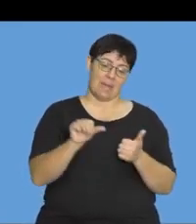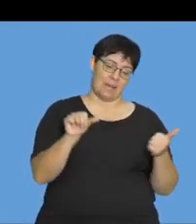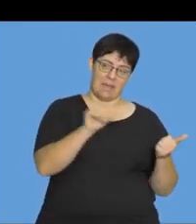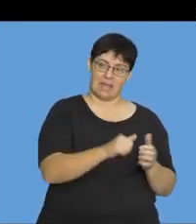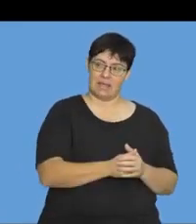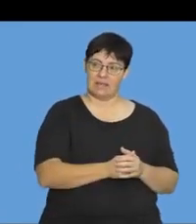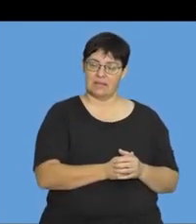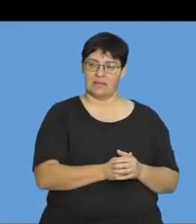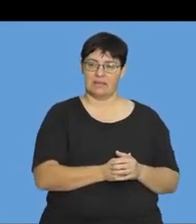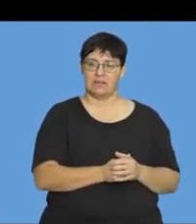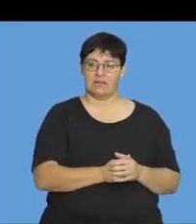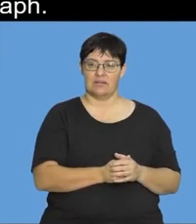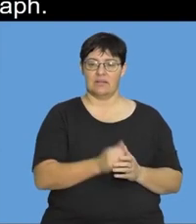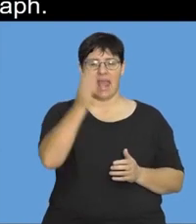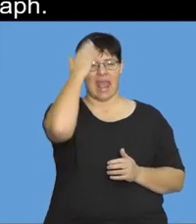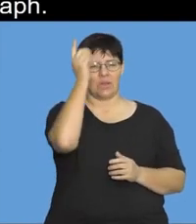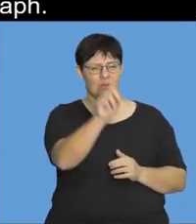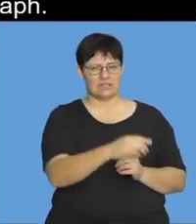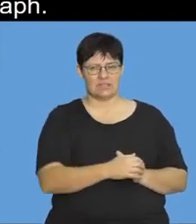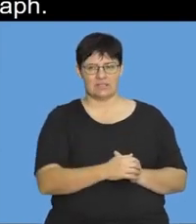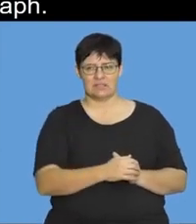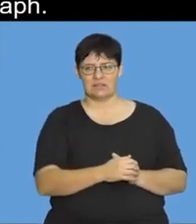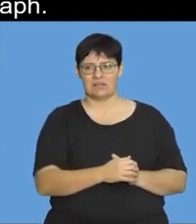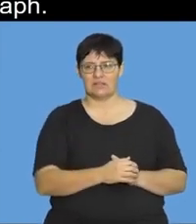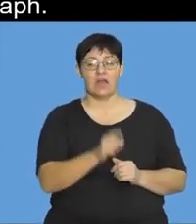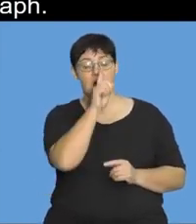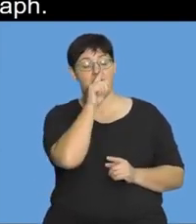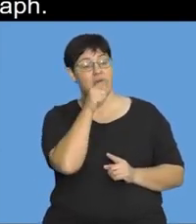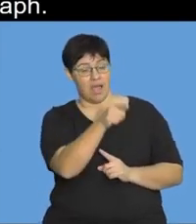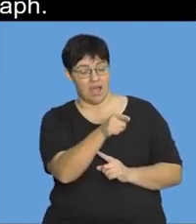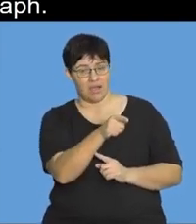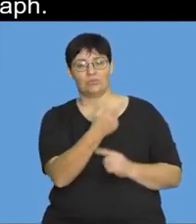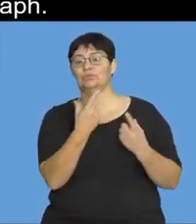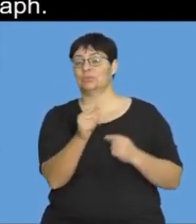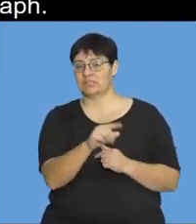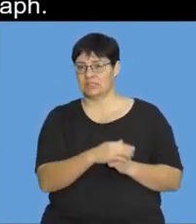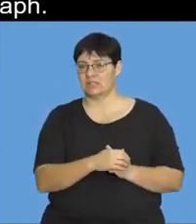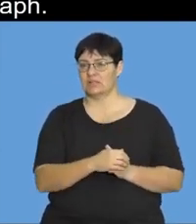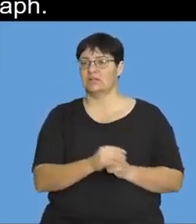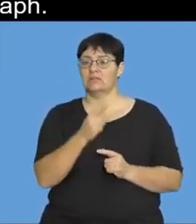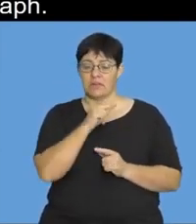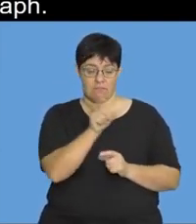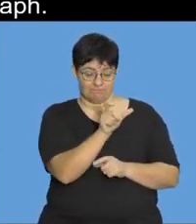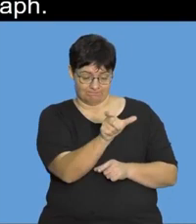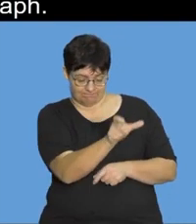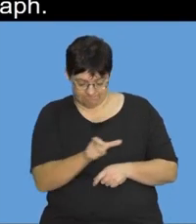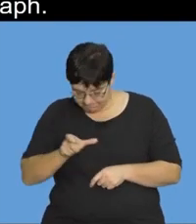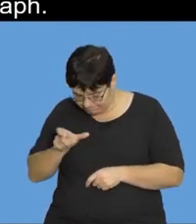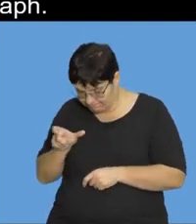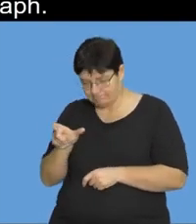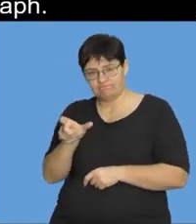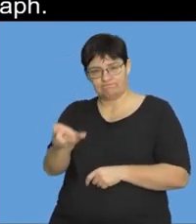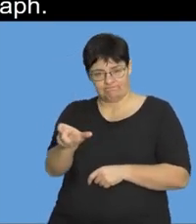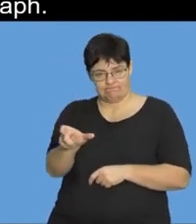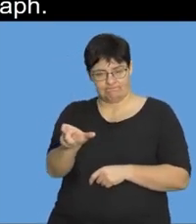to what the heading was, what I did here, and what do? You take this out and you